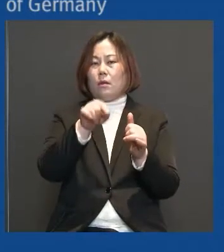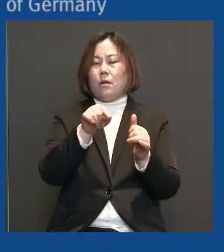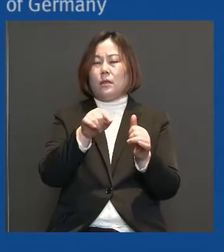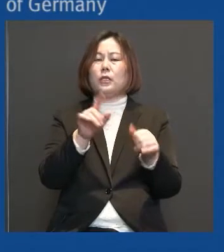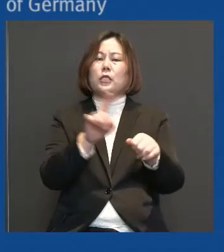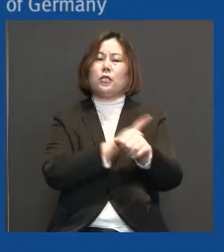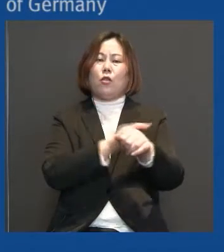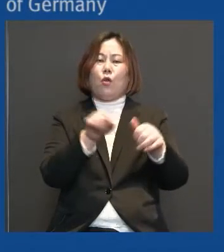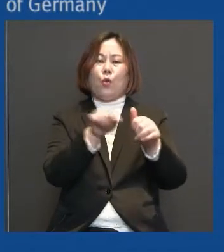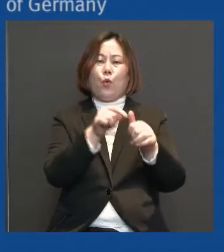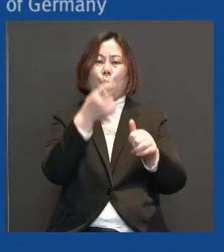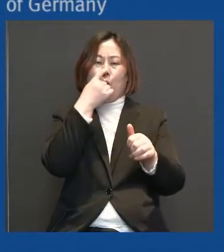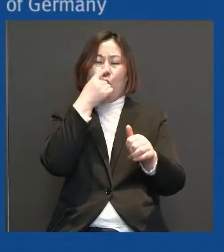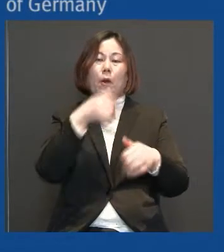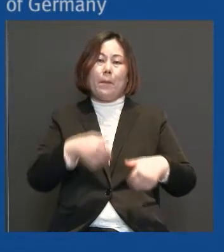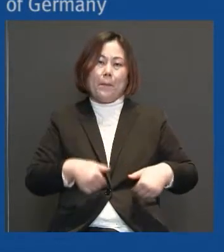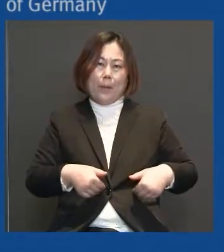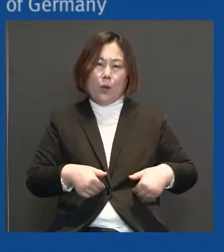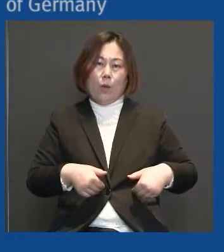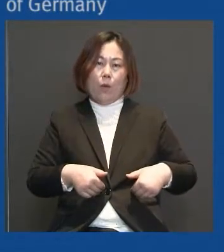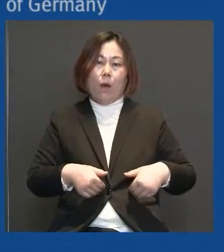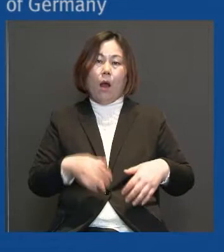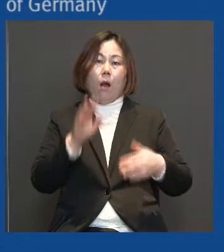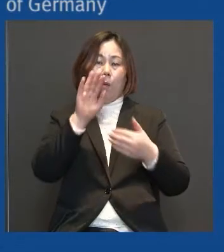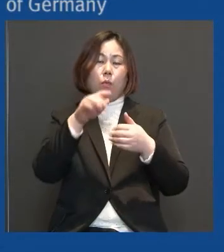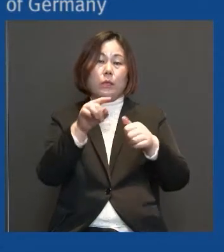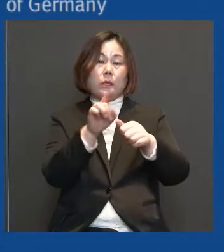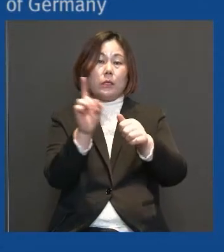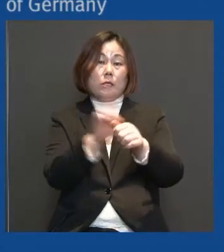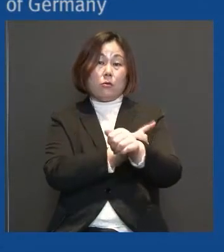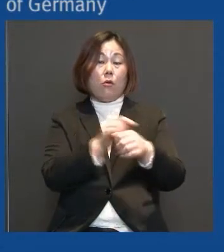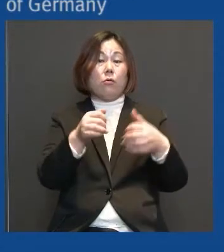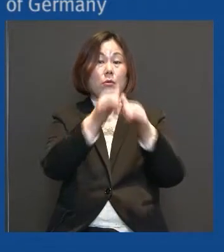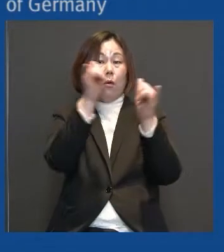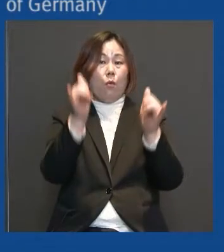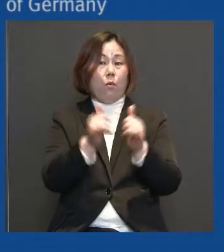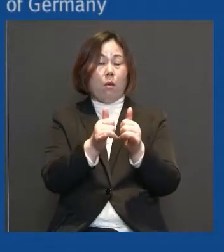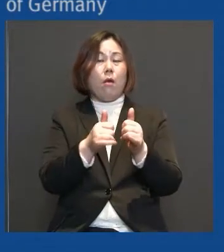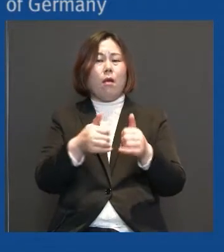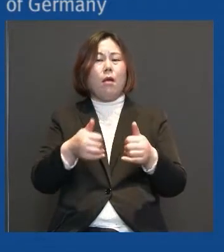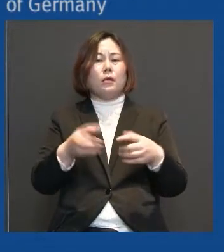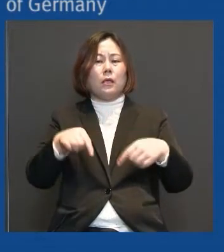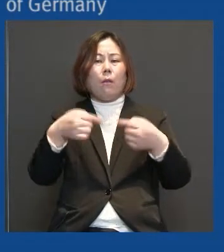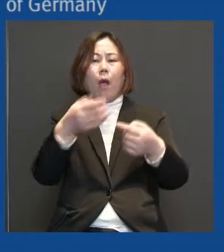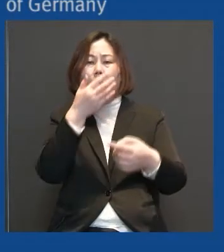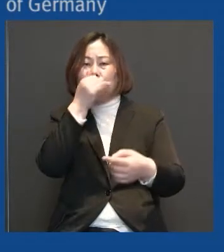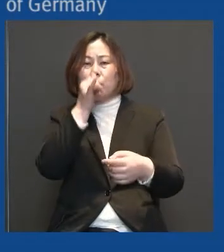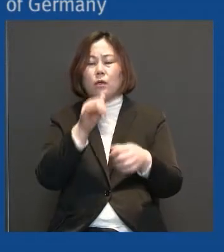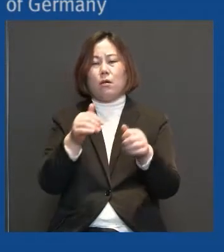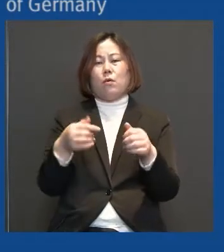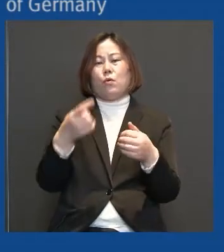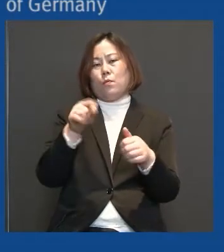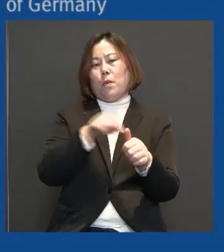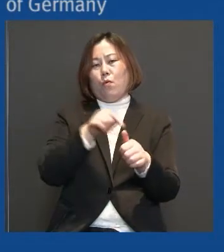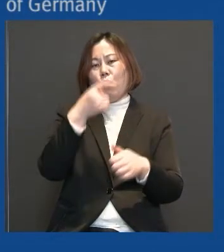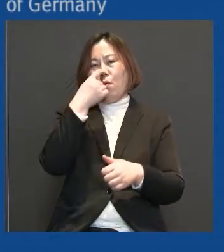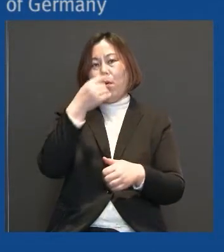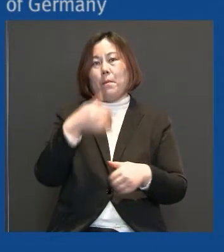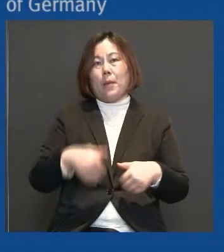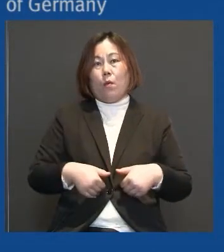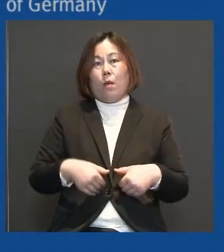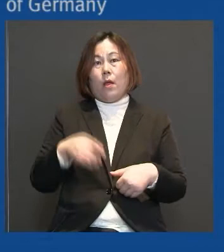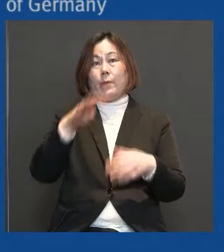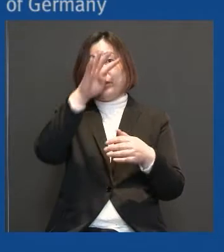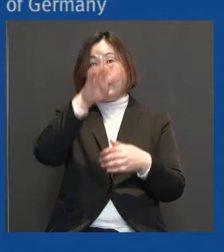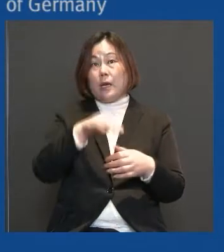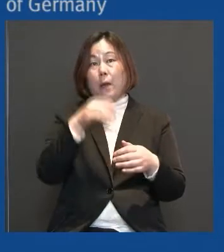digital society, actually. And when we look at this graph in Germany, in 2017, we can see that the